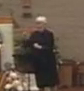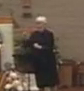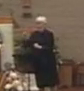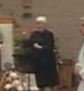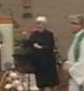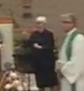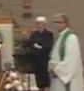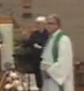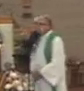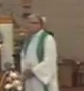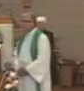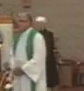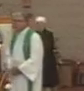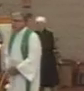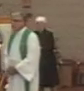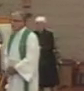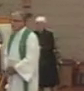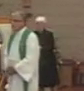An anniversary for